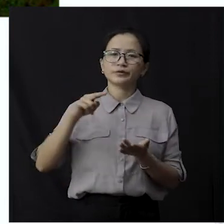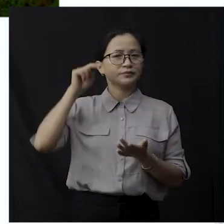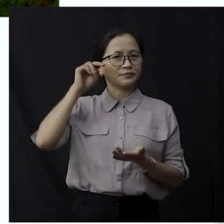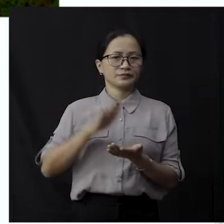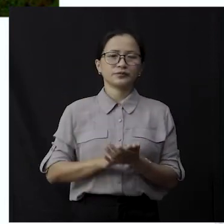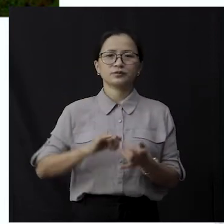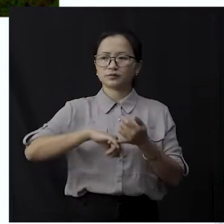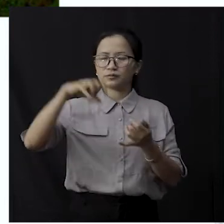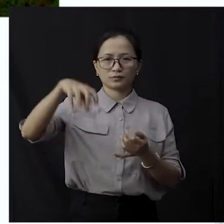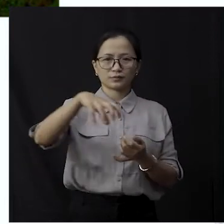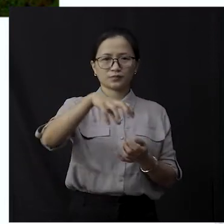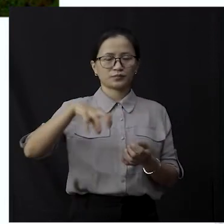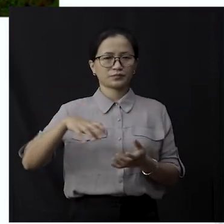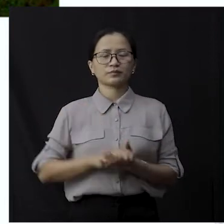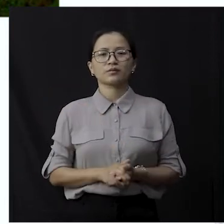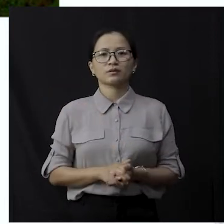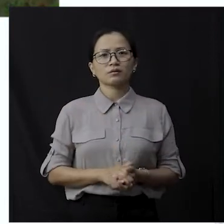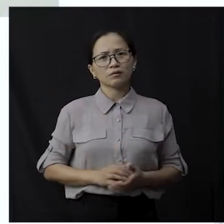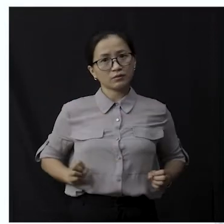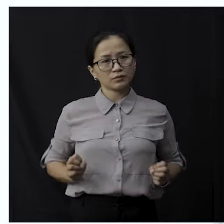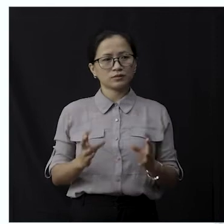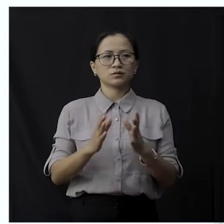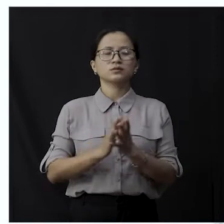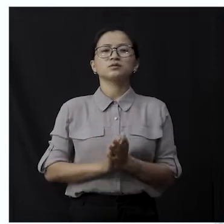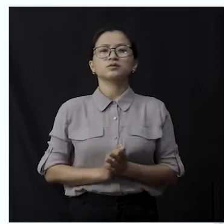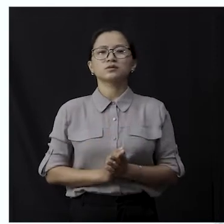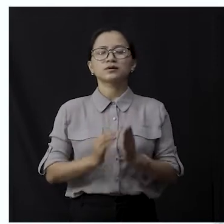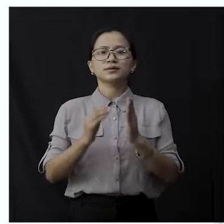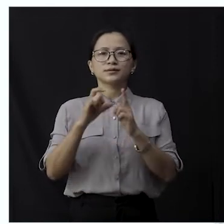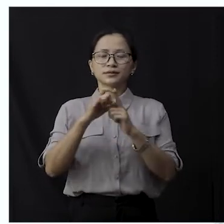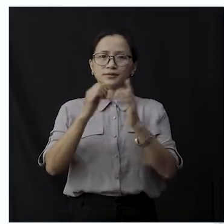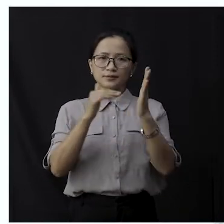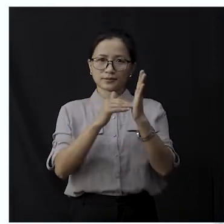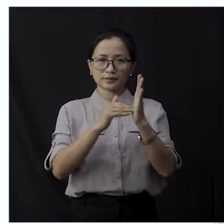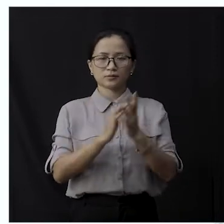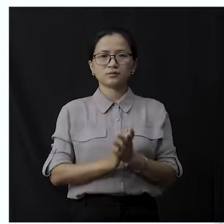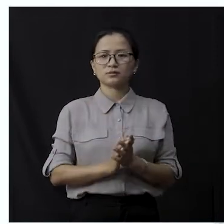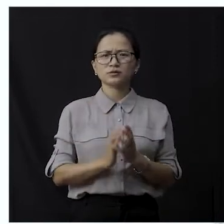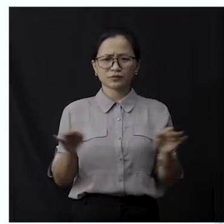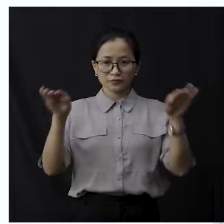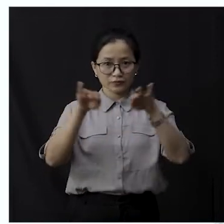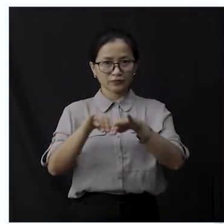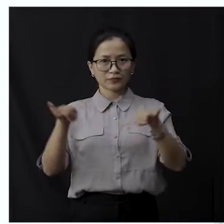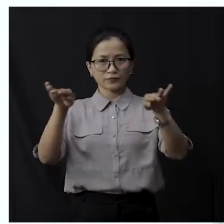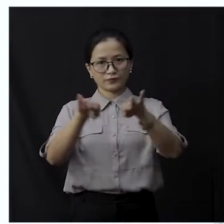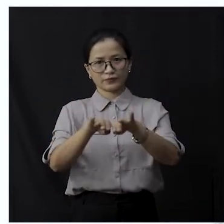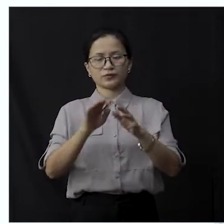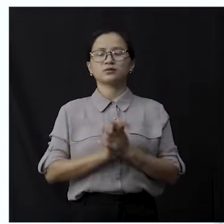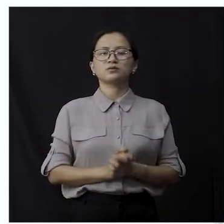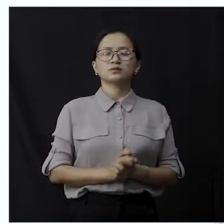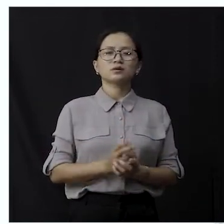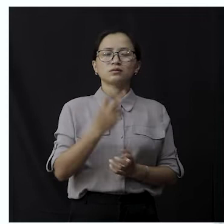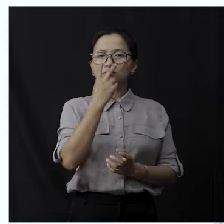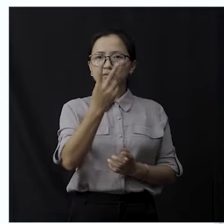Nagaland. Are you ready? That is Dzukou Valley. So you can see here how beautiful it is,